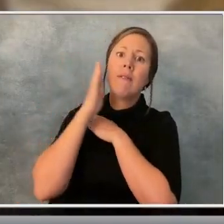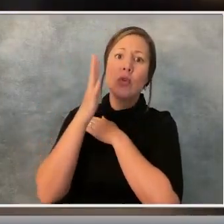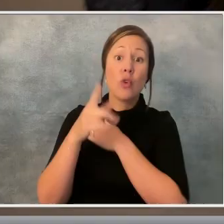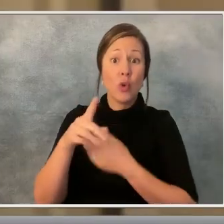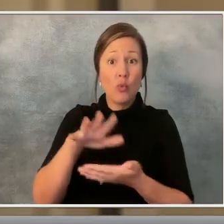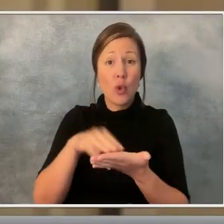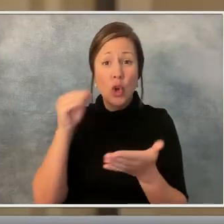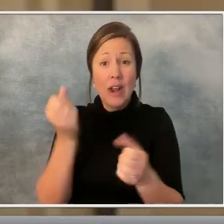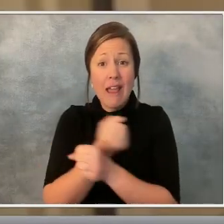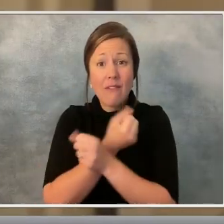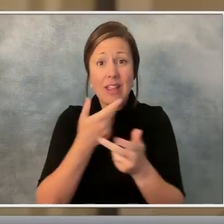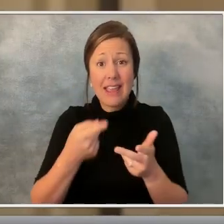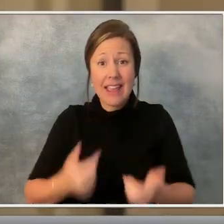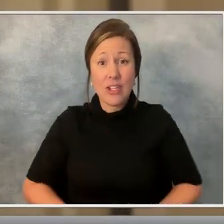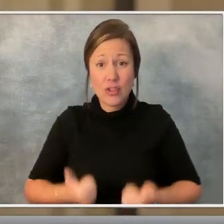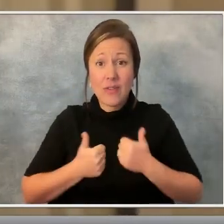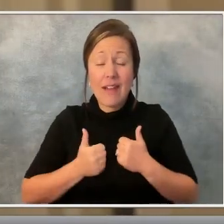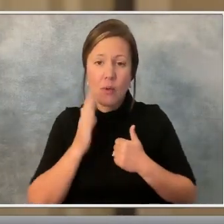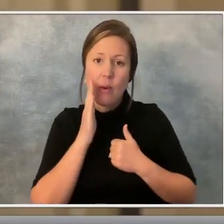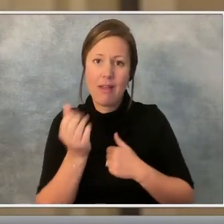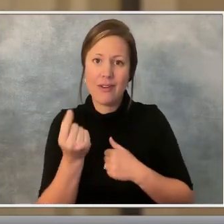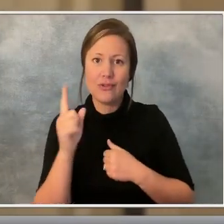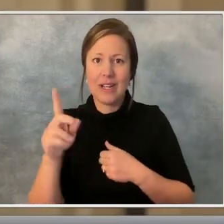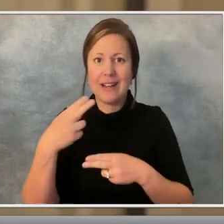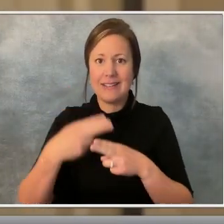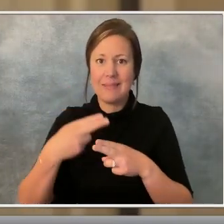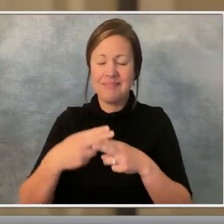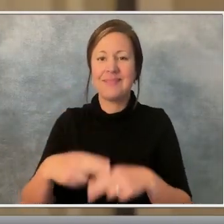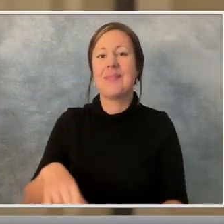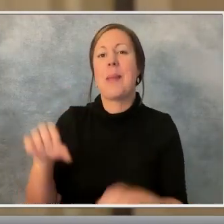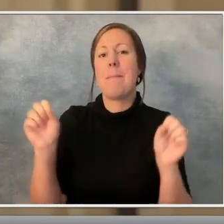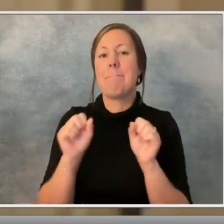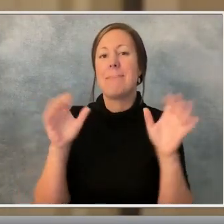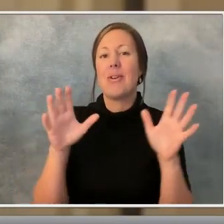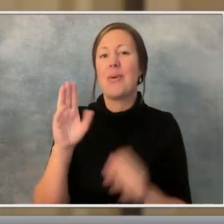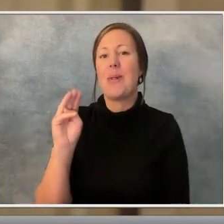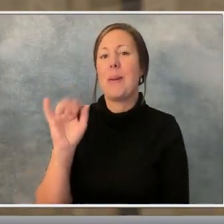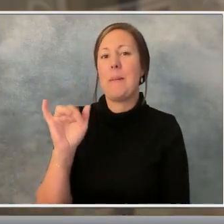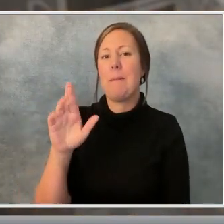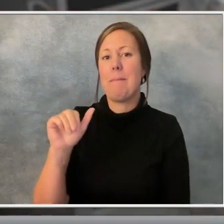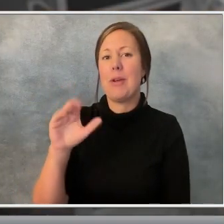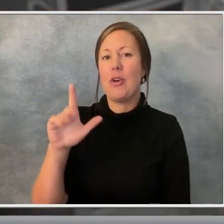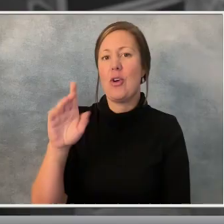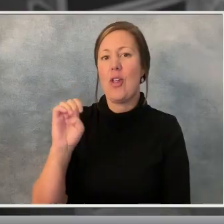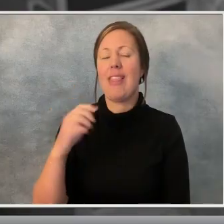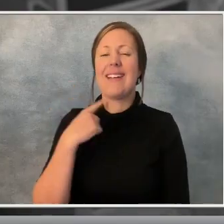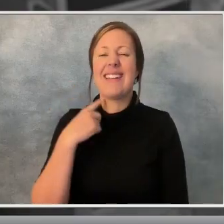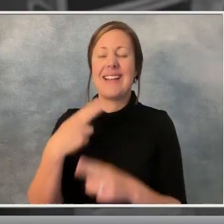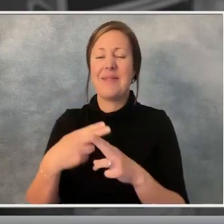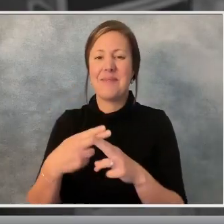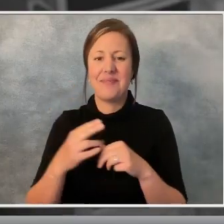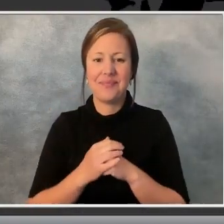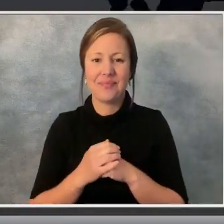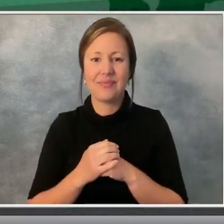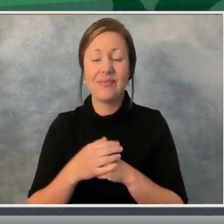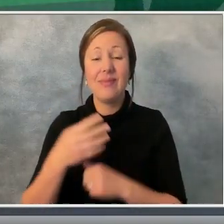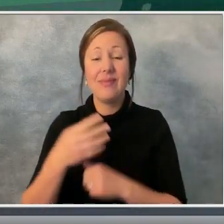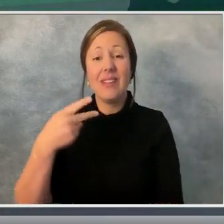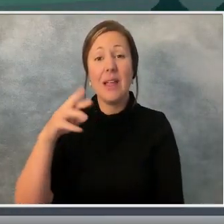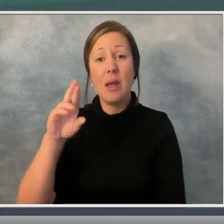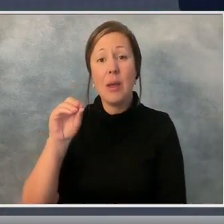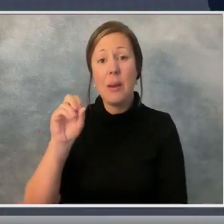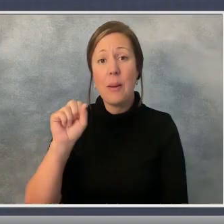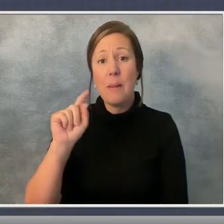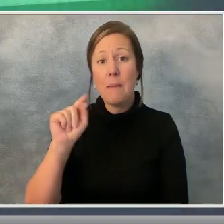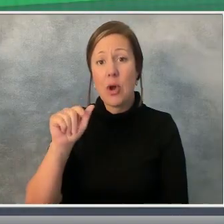new nickname. Everybody gave me a nickname, Miracle. A prostate cancer diagnosis, surgery to remove his prostate, then